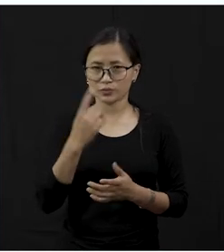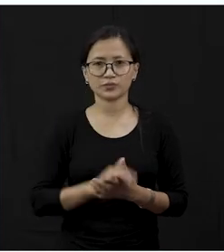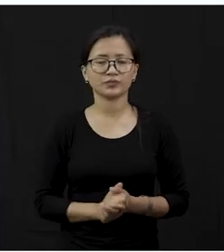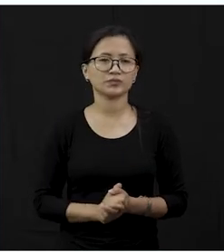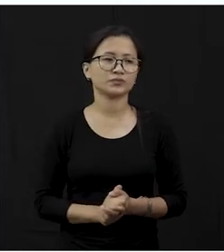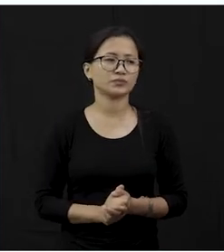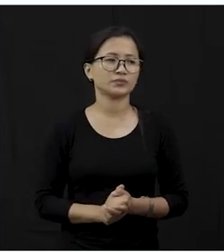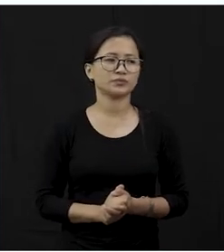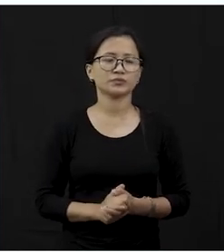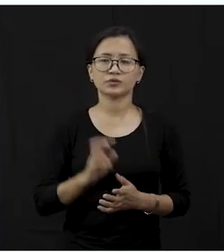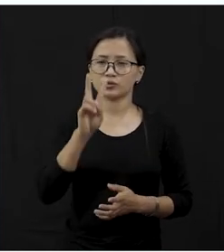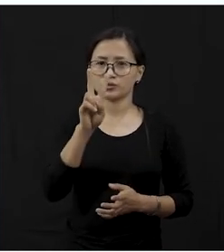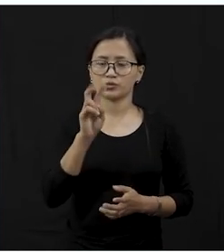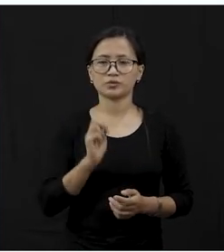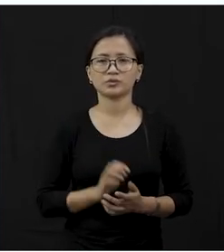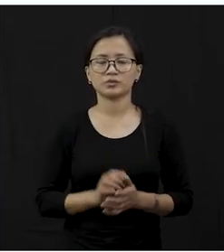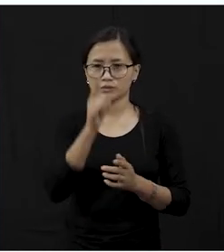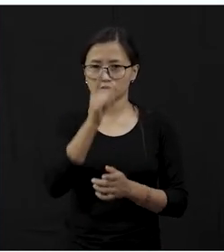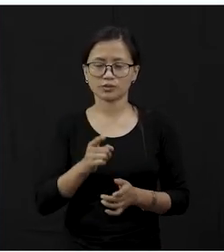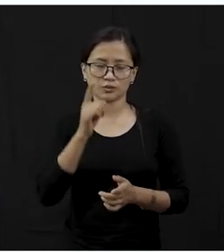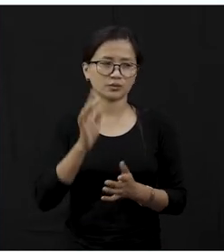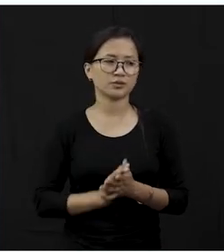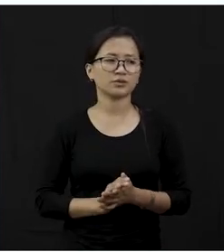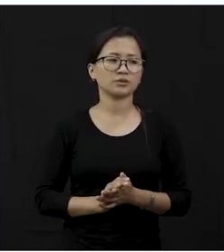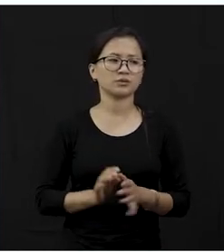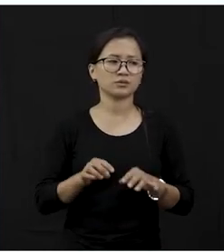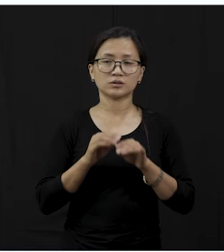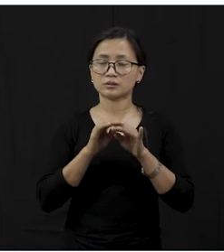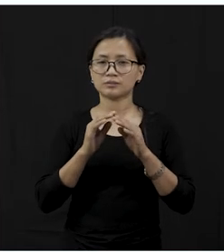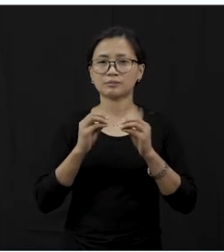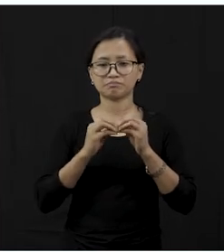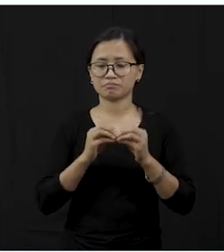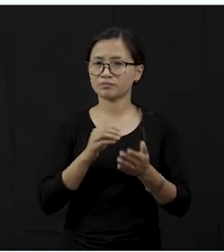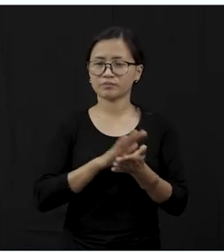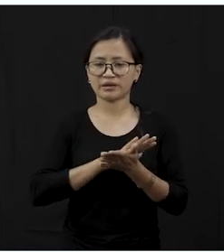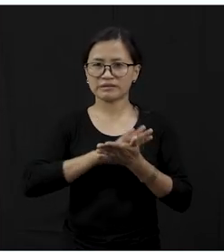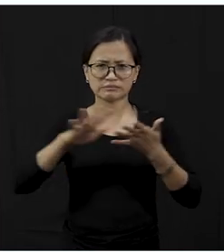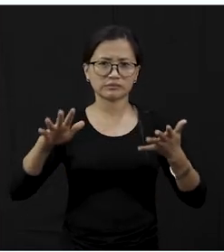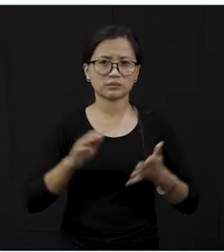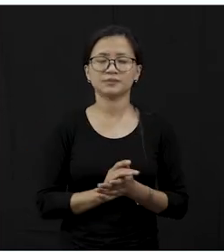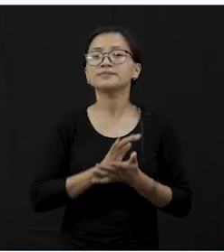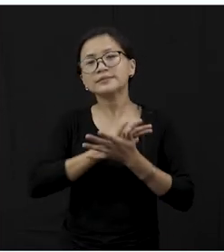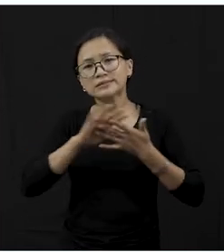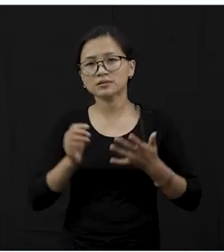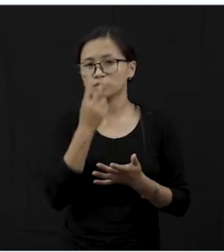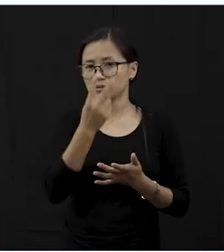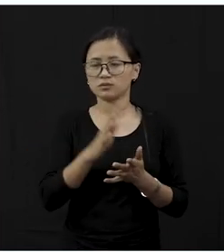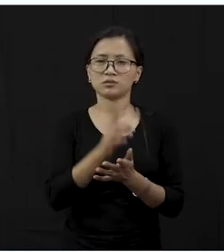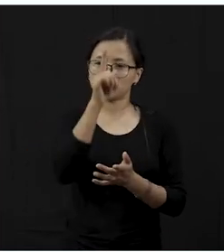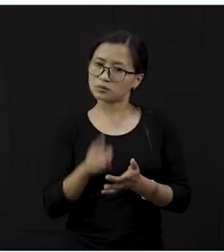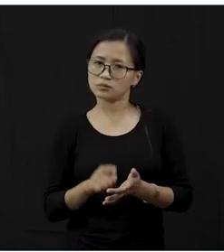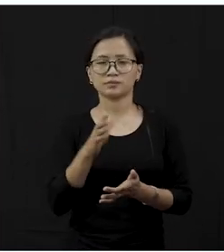the first on this two rod, if you see the rightmost, it is blank. Why? Because then the first number